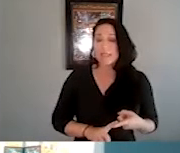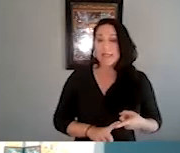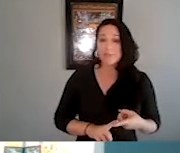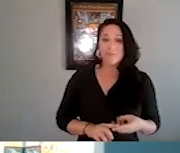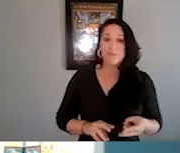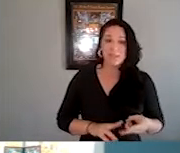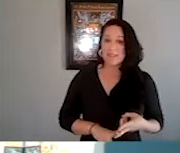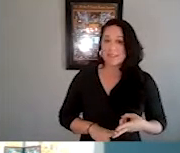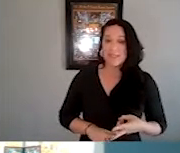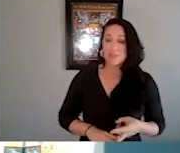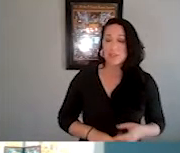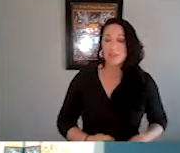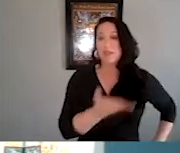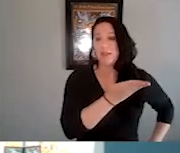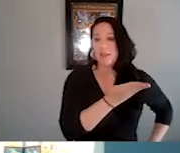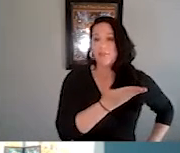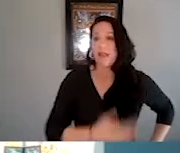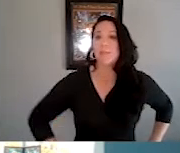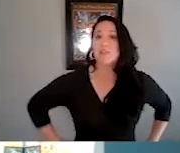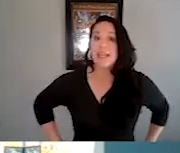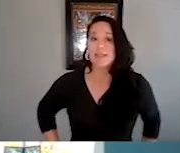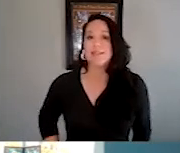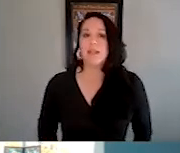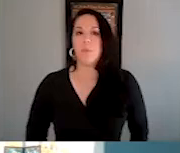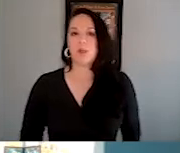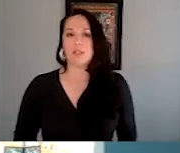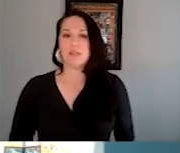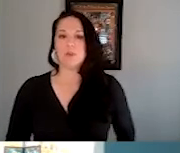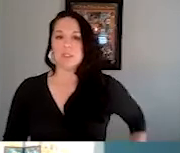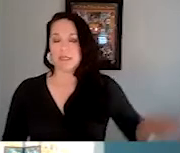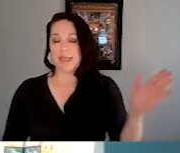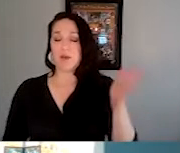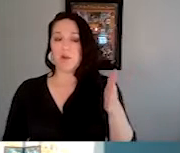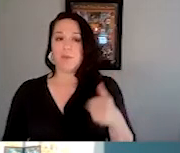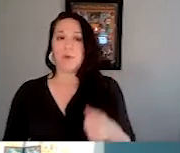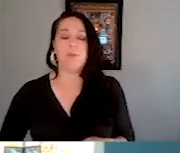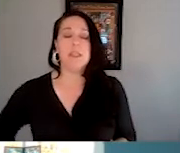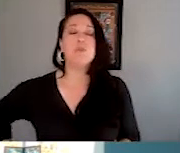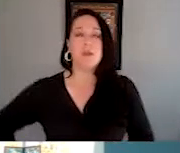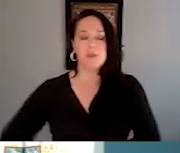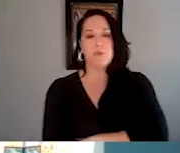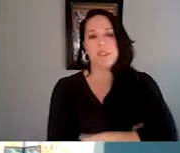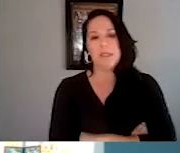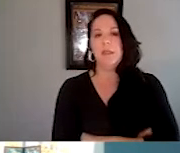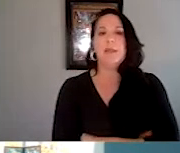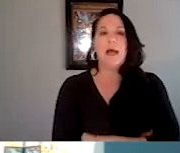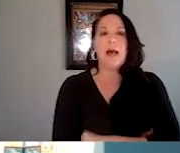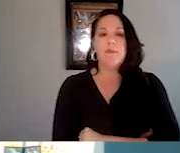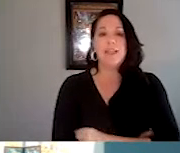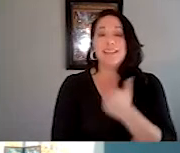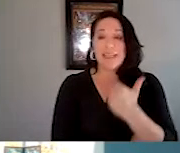from storytelling to listening sessions, environmental scans, and partner data sources. And again, I'll go over each one of these in more